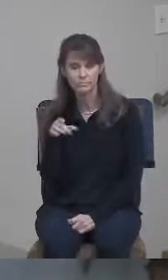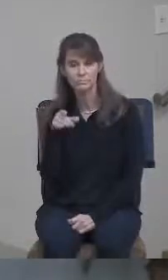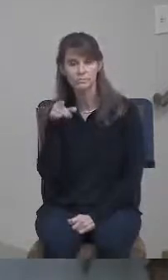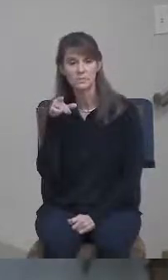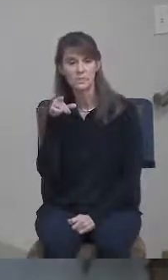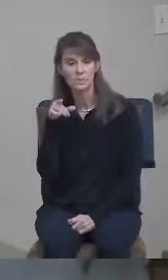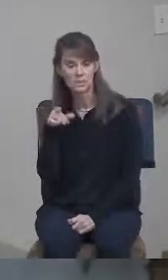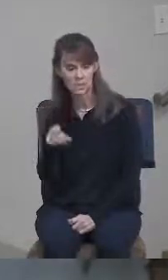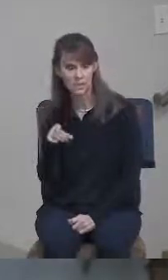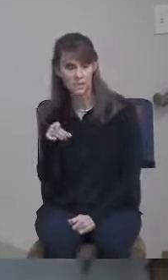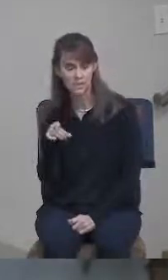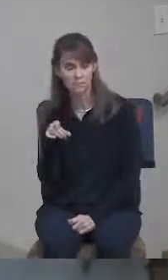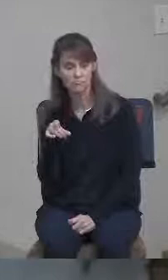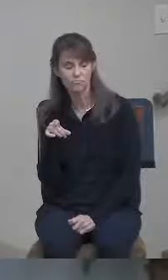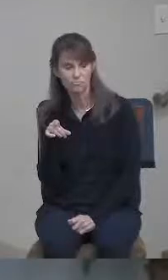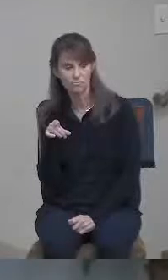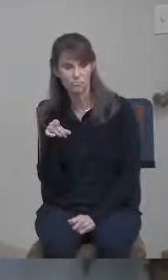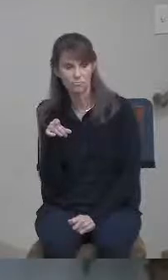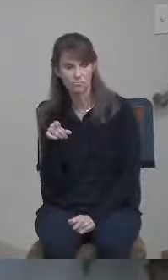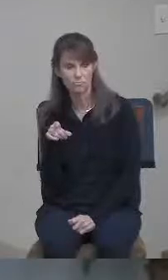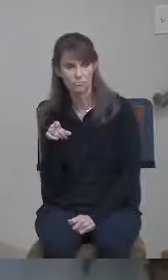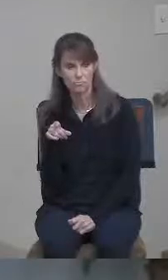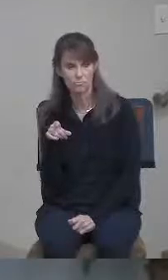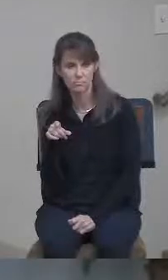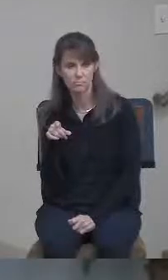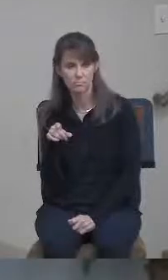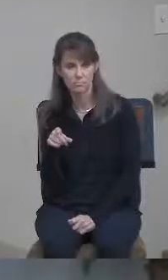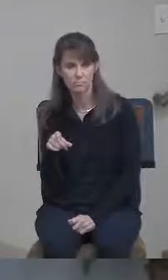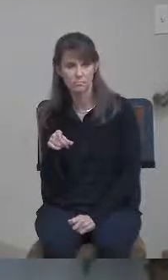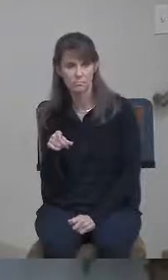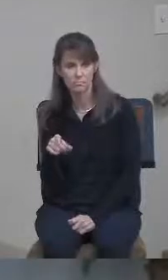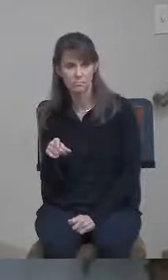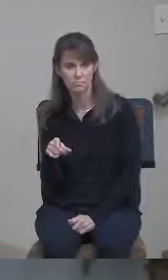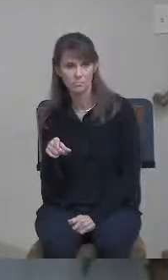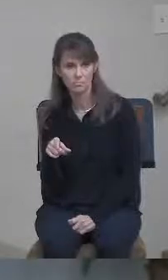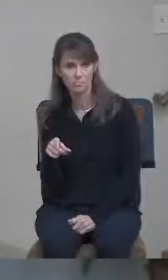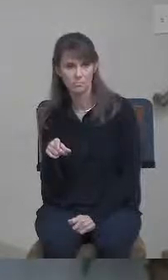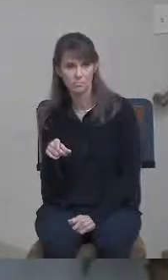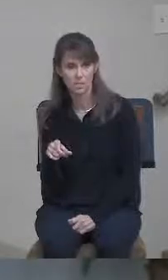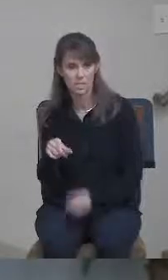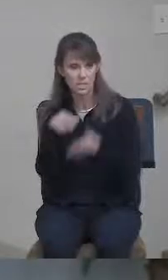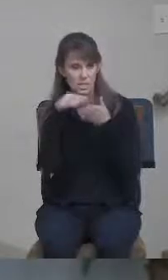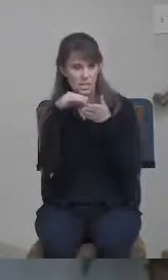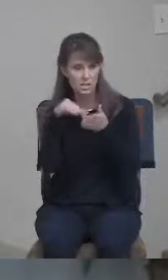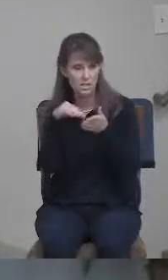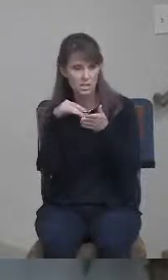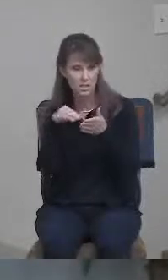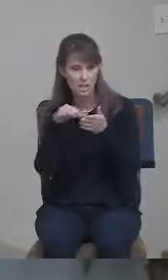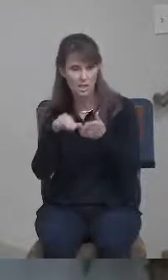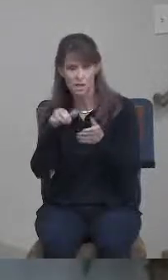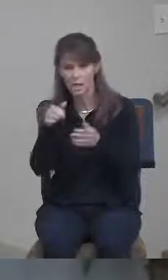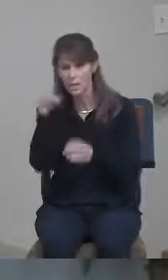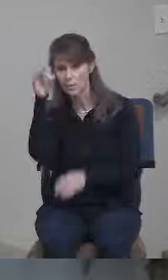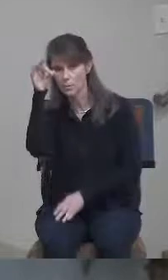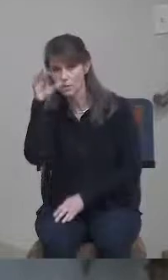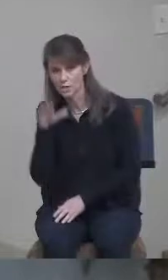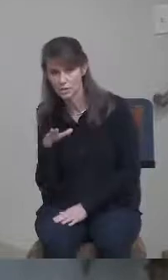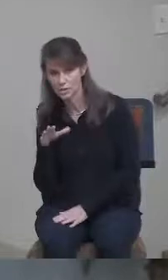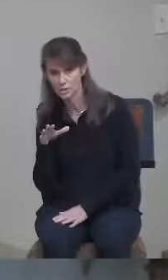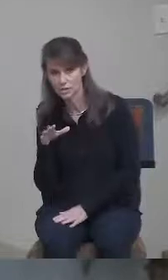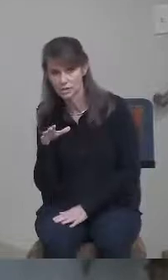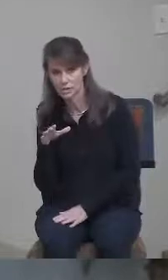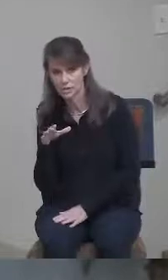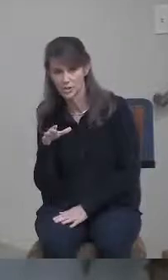listened early on to the preachers and read the sermons they brought to this country, which had